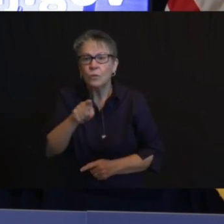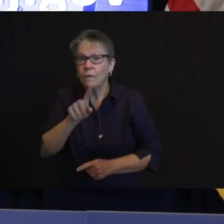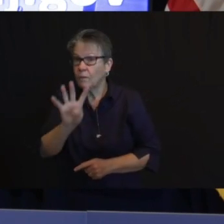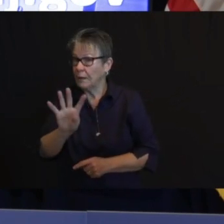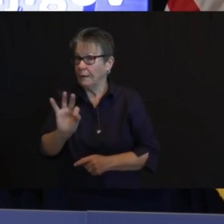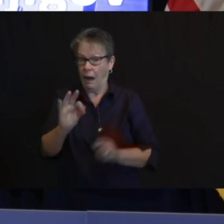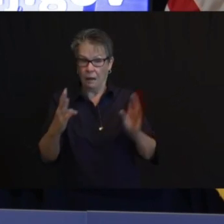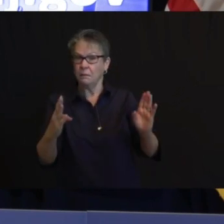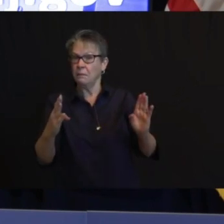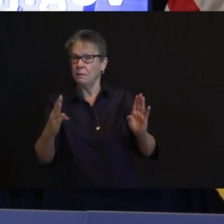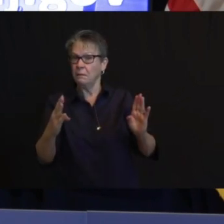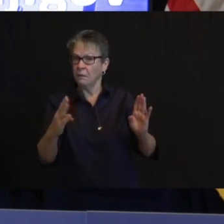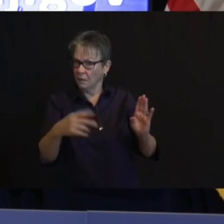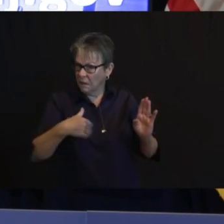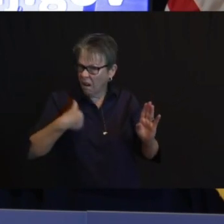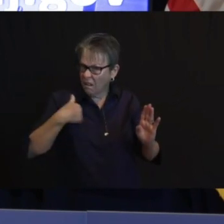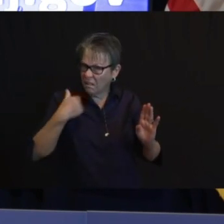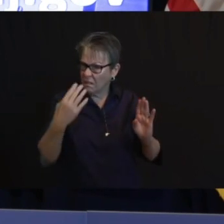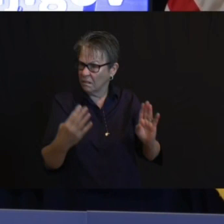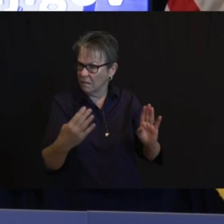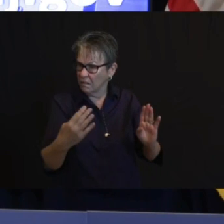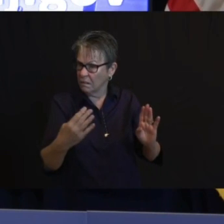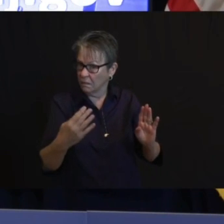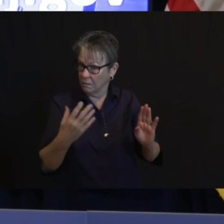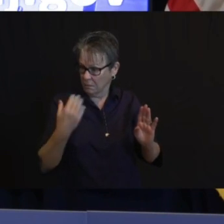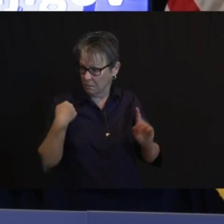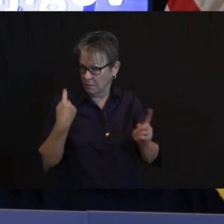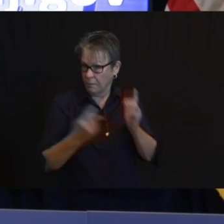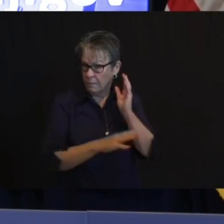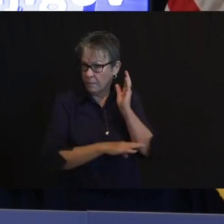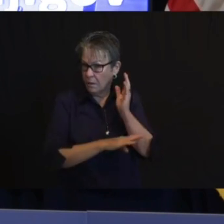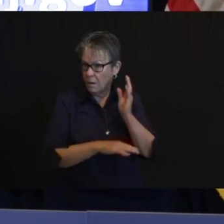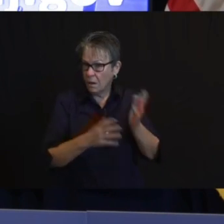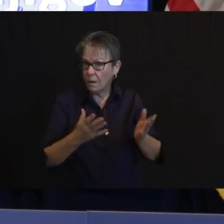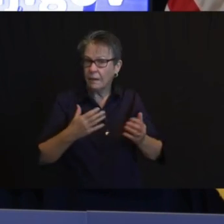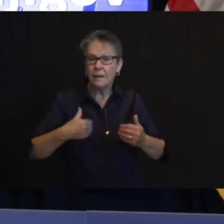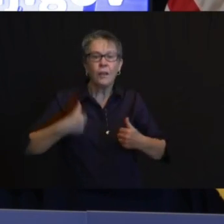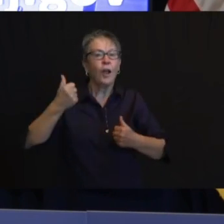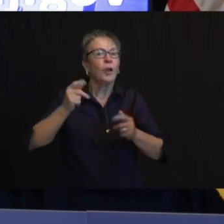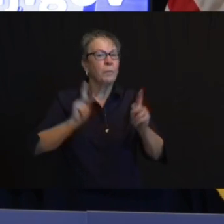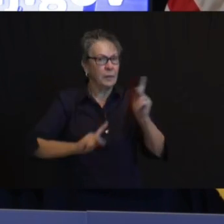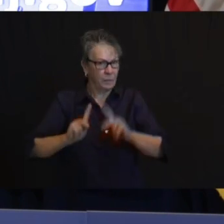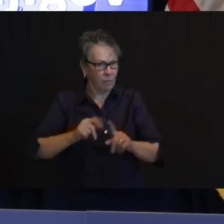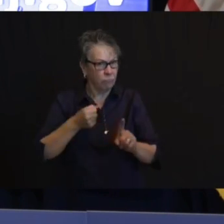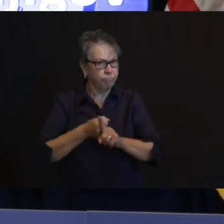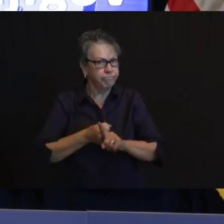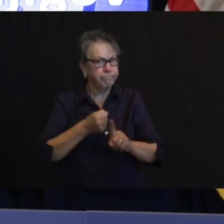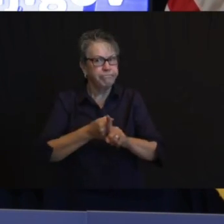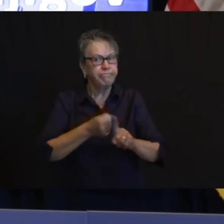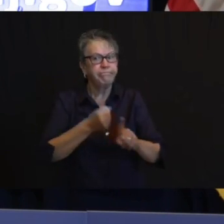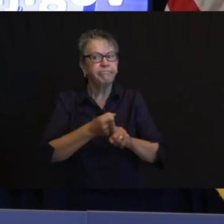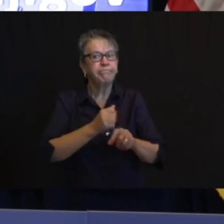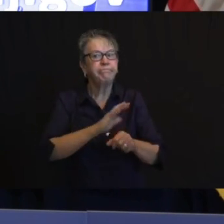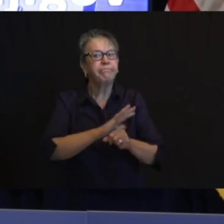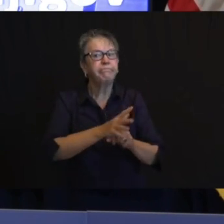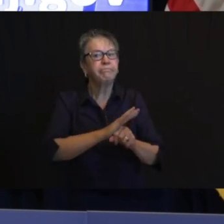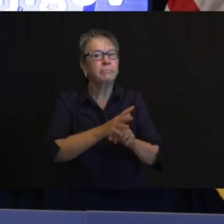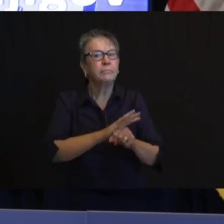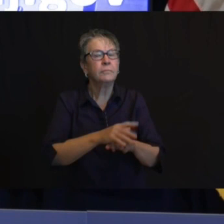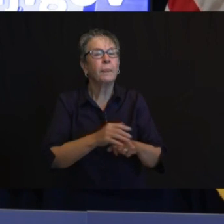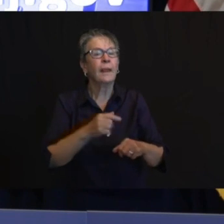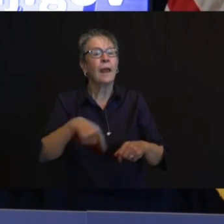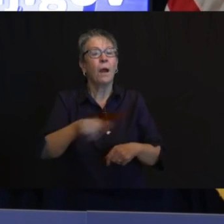group. It appears that younger individuals are exposing older, more